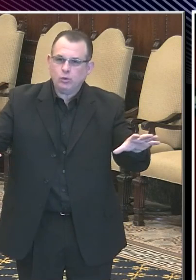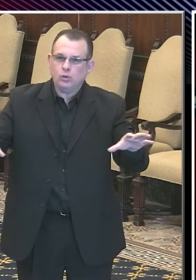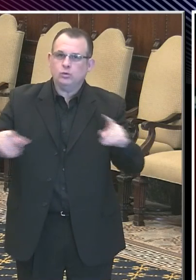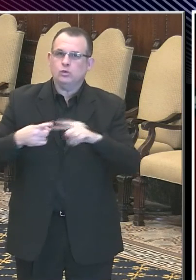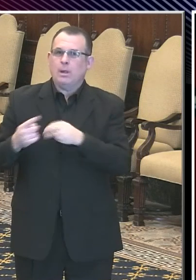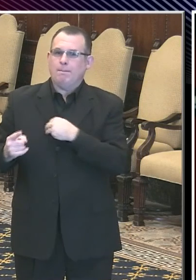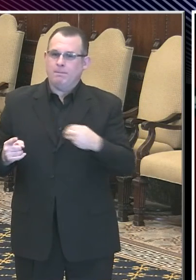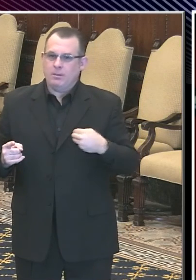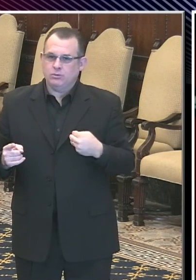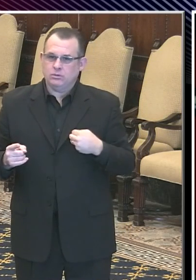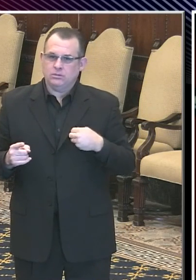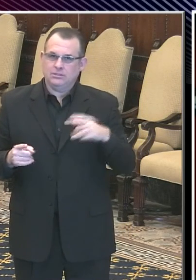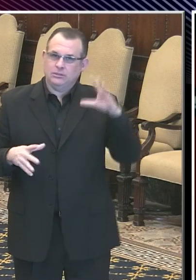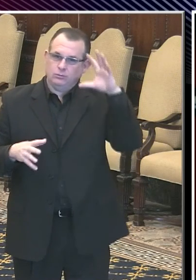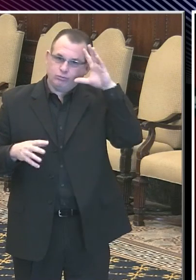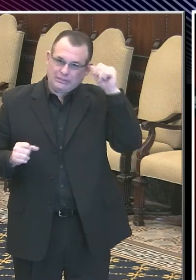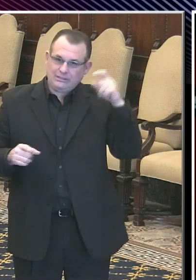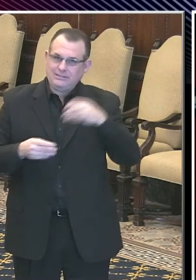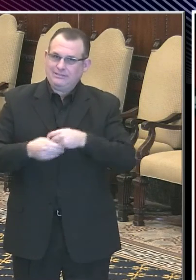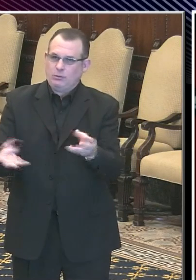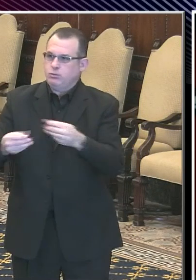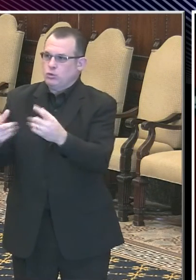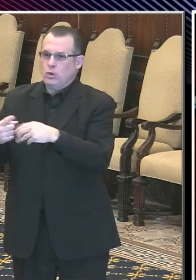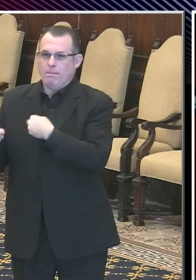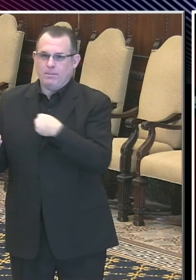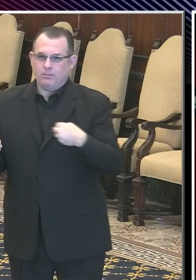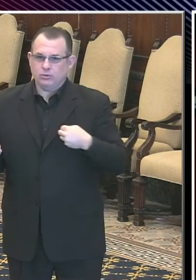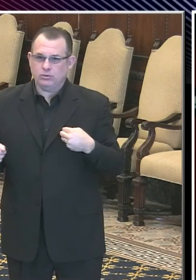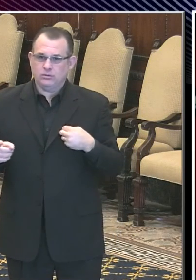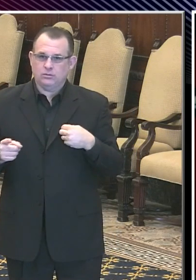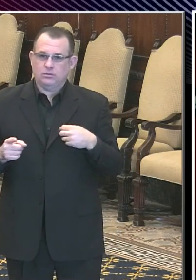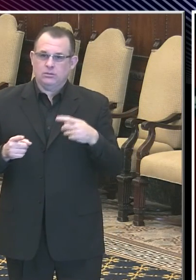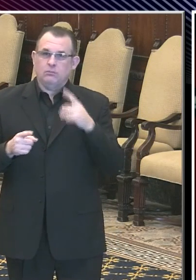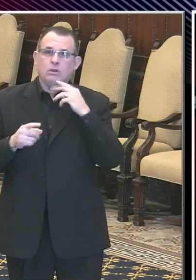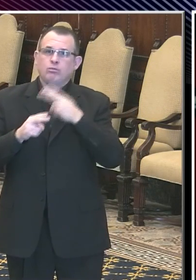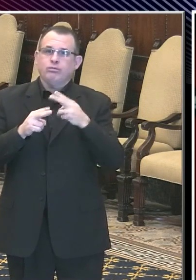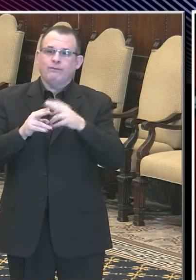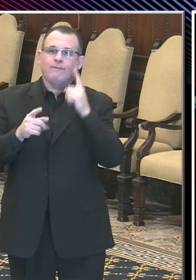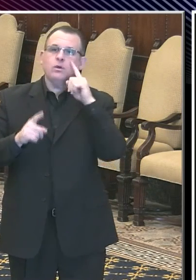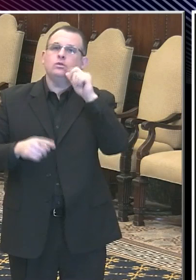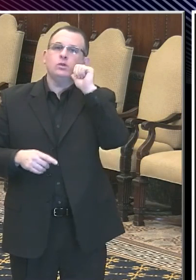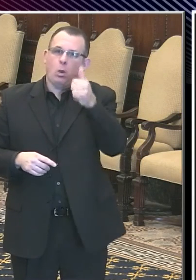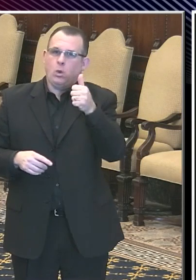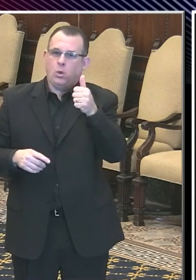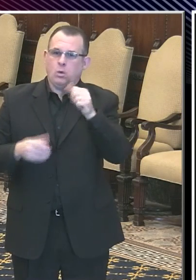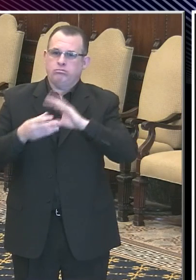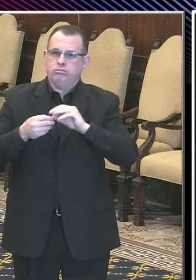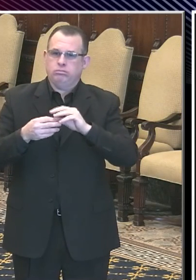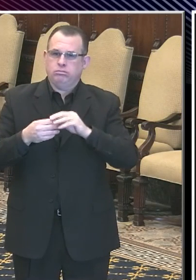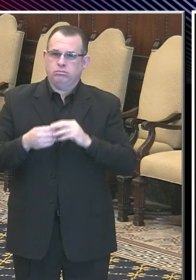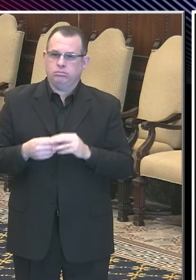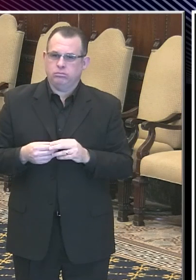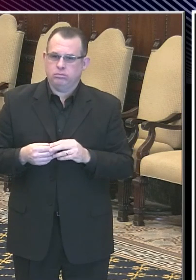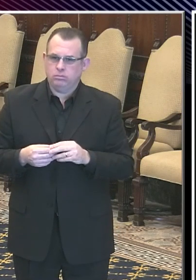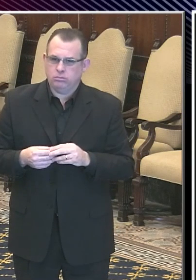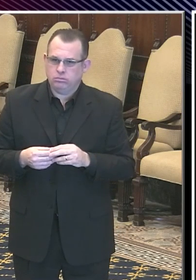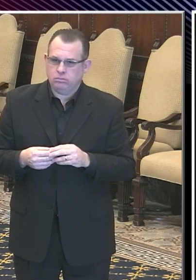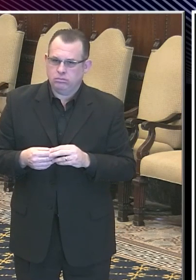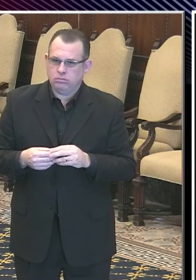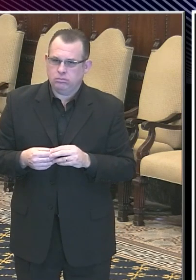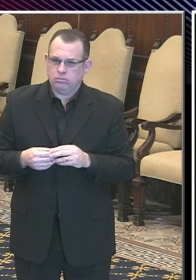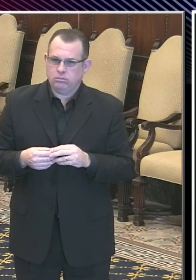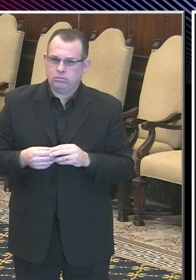the president. I believe there is a briefing for reporters that's scheduled. Yeah, Denise, we'll be putting out an